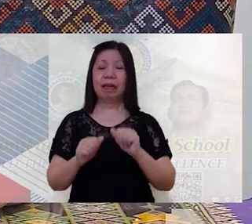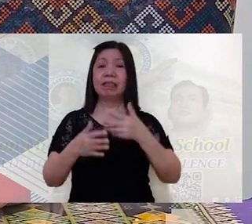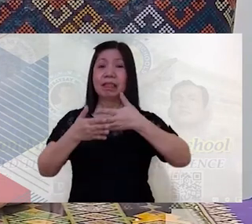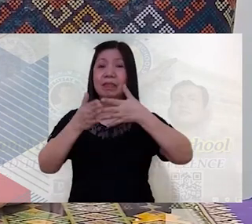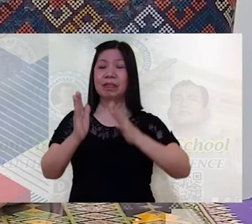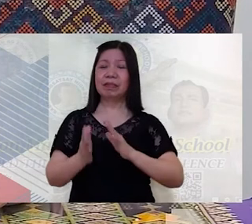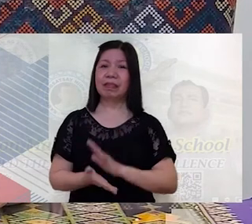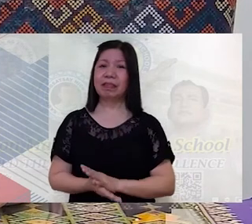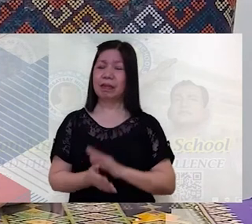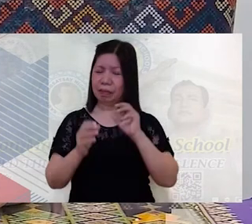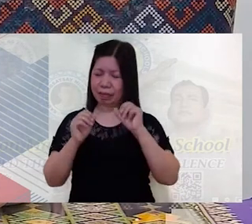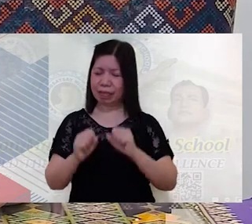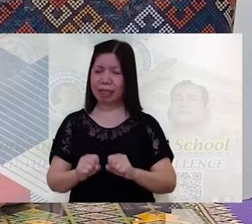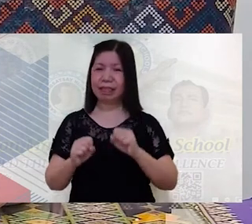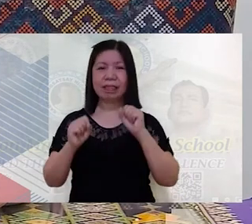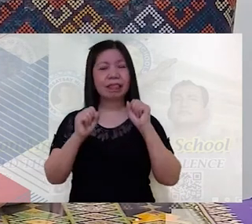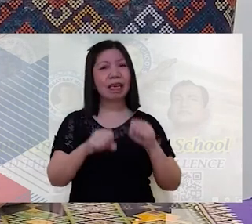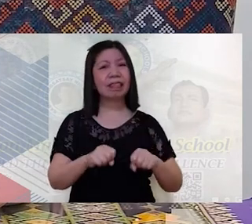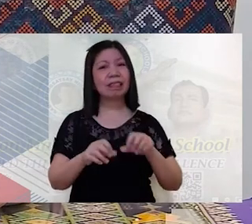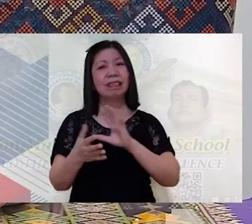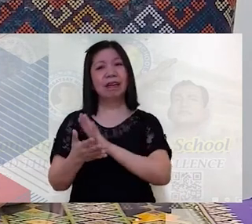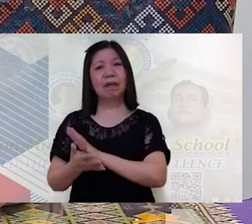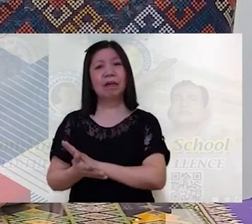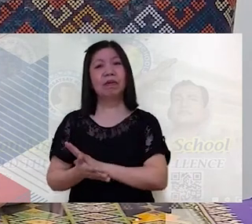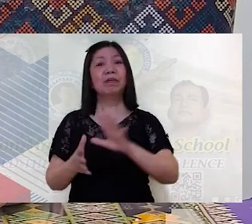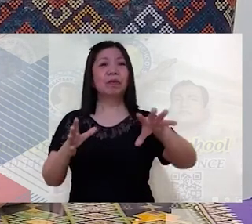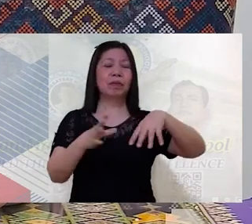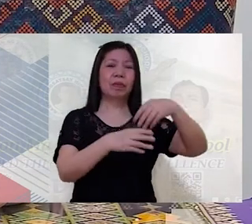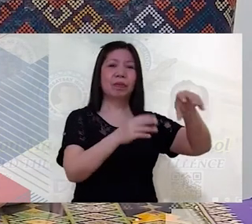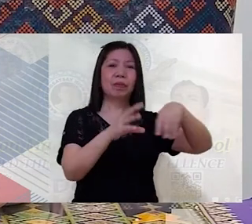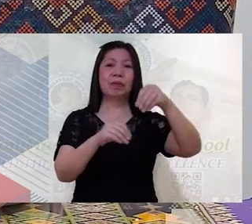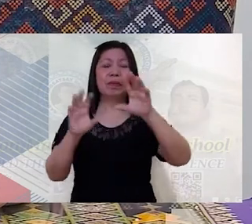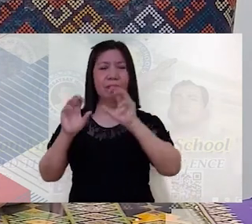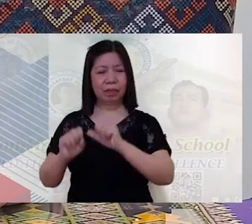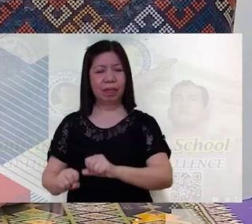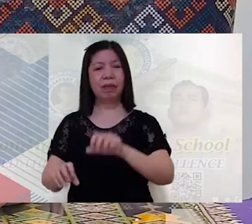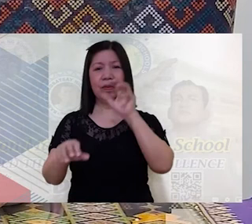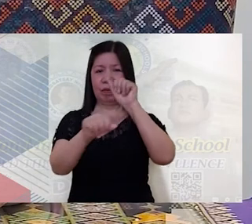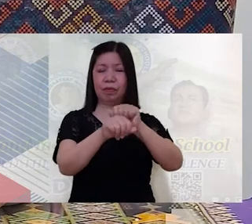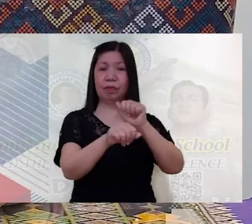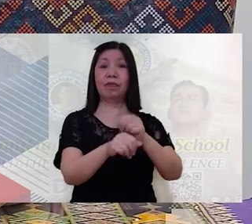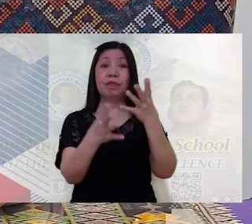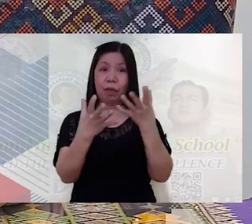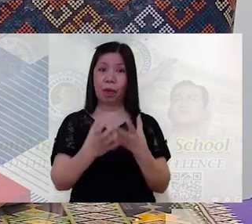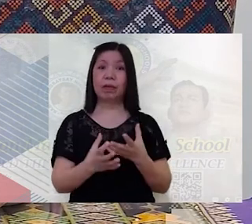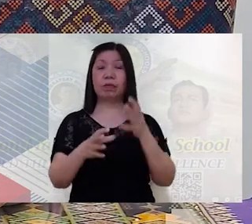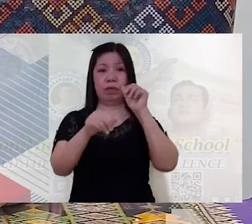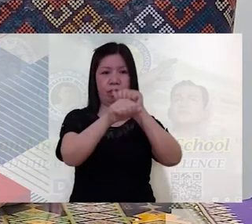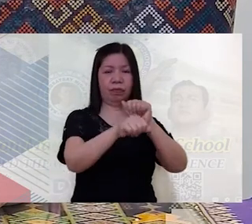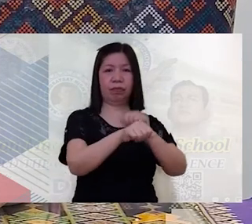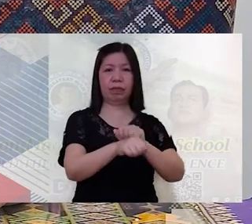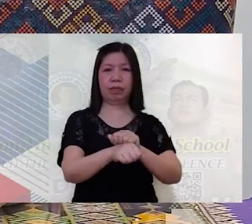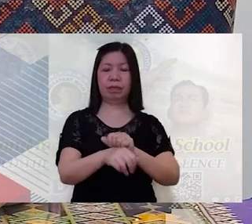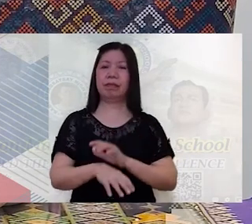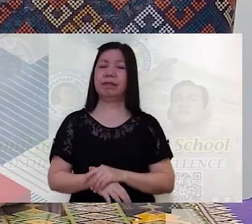a student will enable you to go to work if you wish to go to